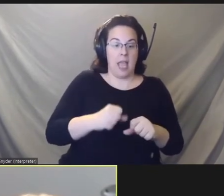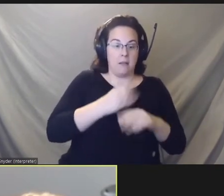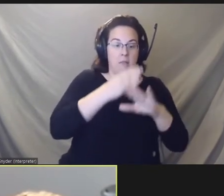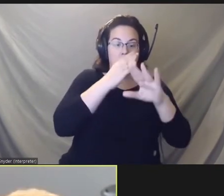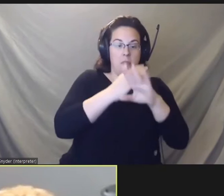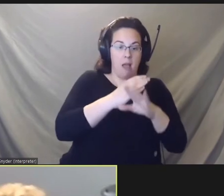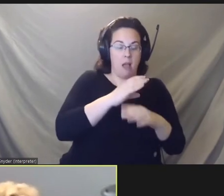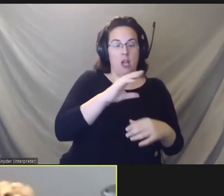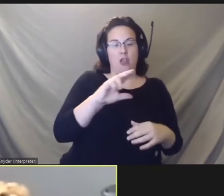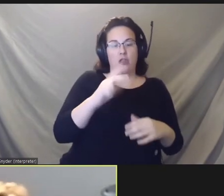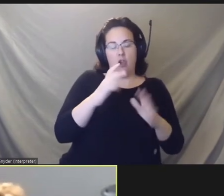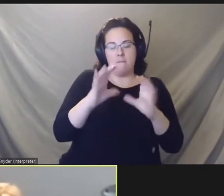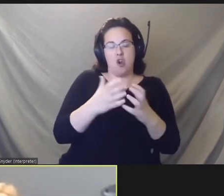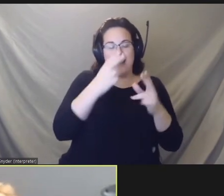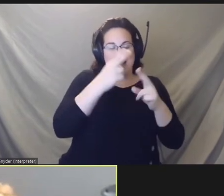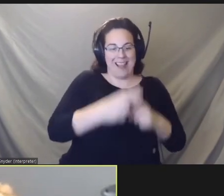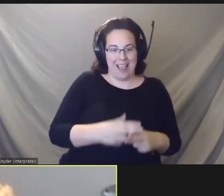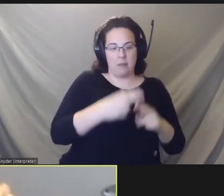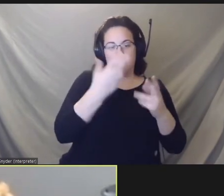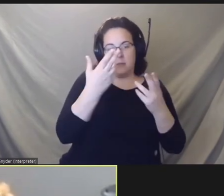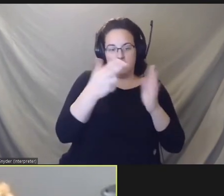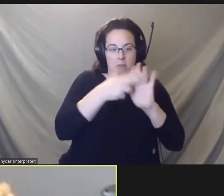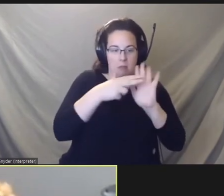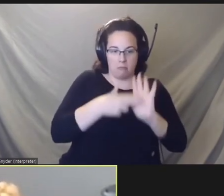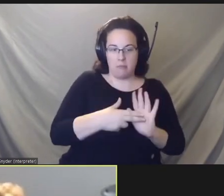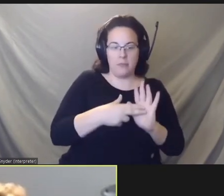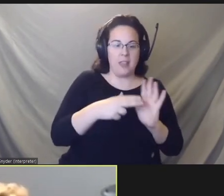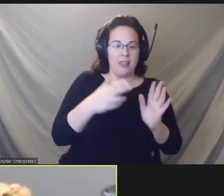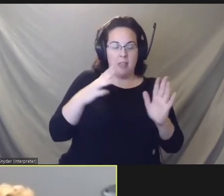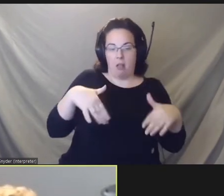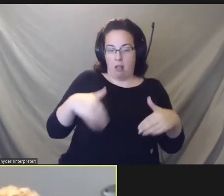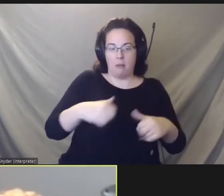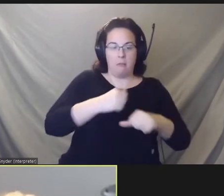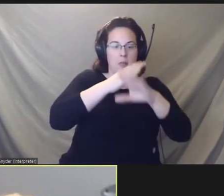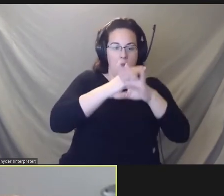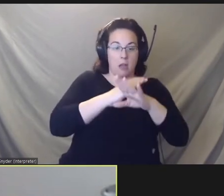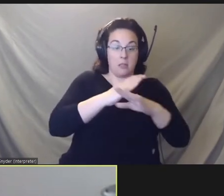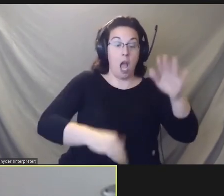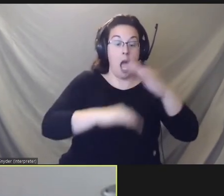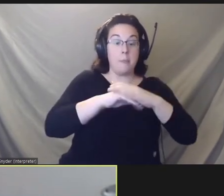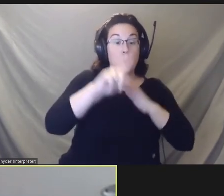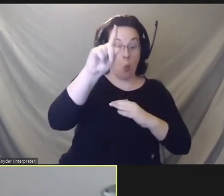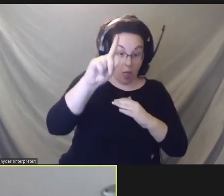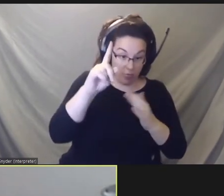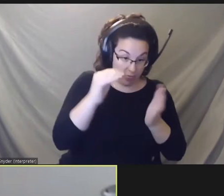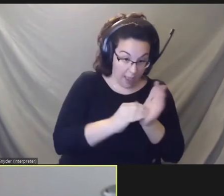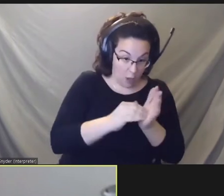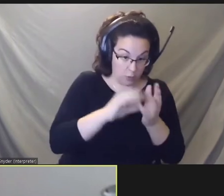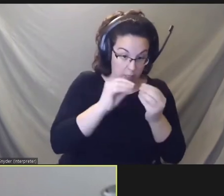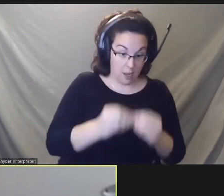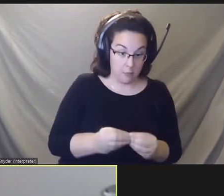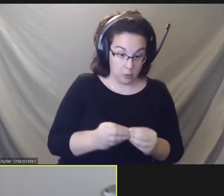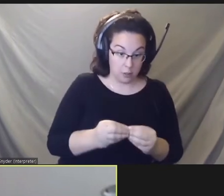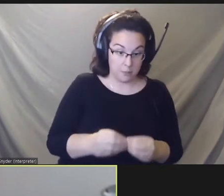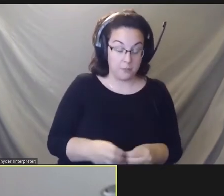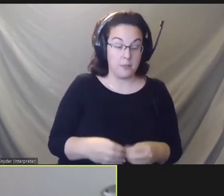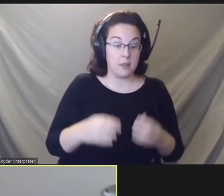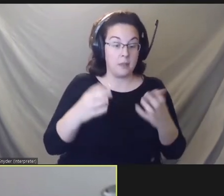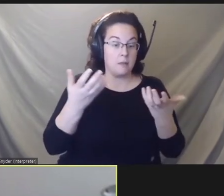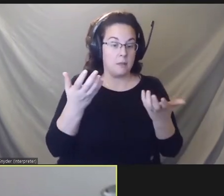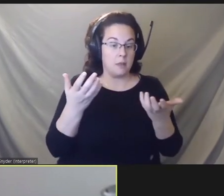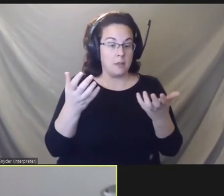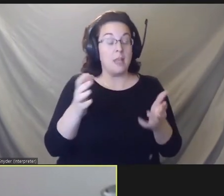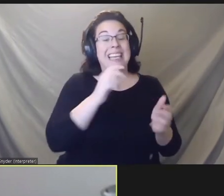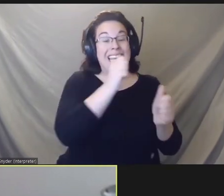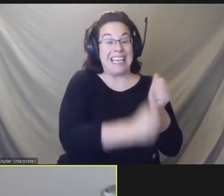blocked, up to 1,000 names and numbers. Voice service providers describe their blocking and labeling options on